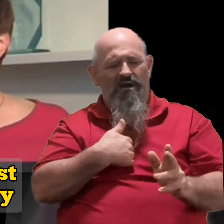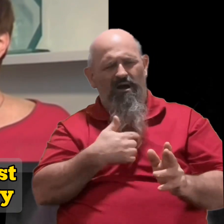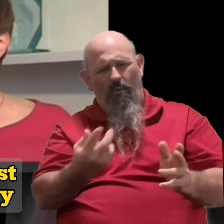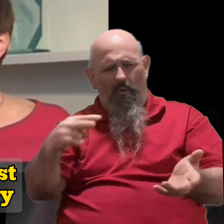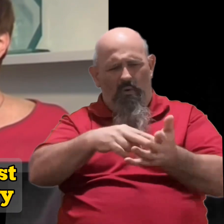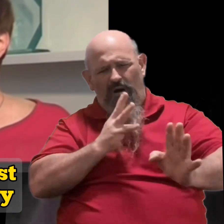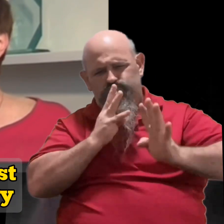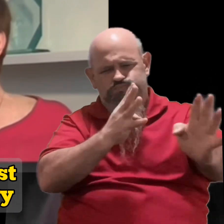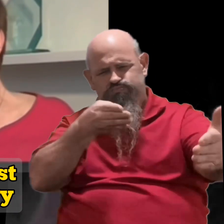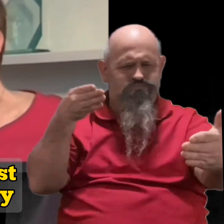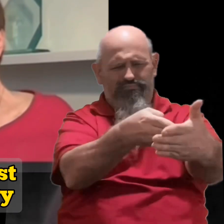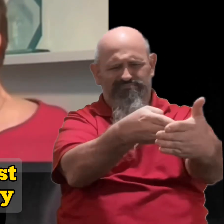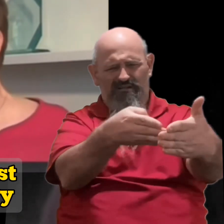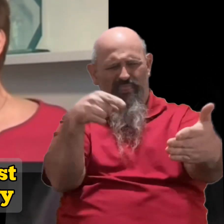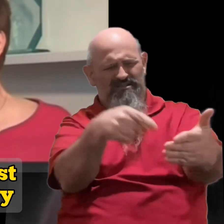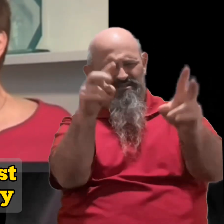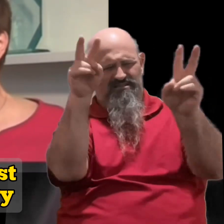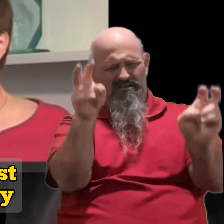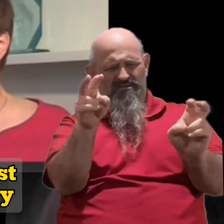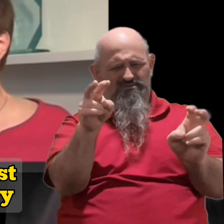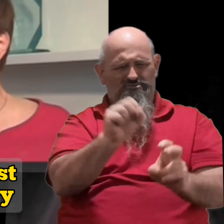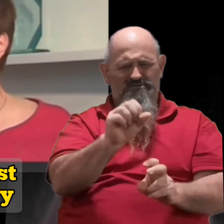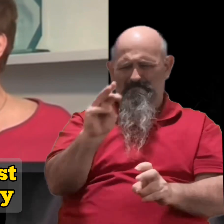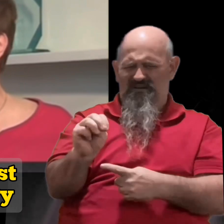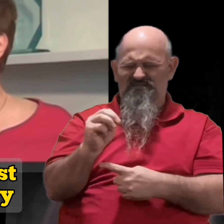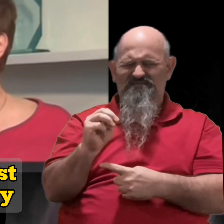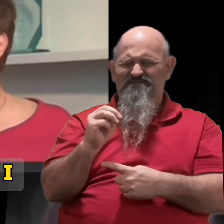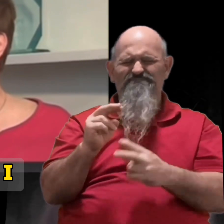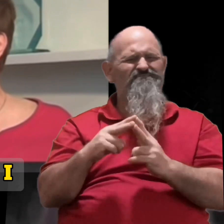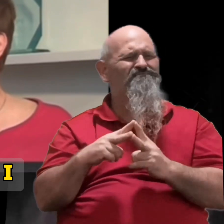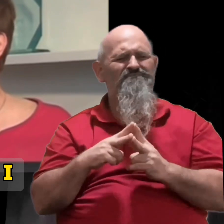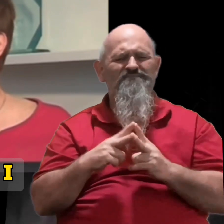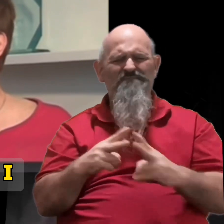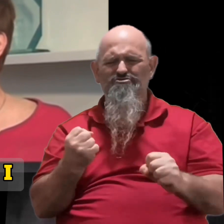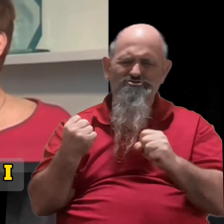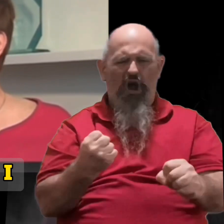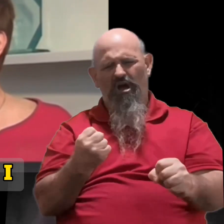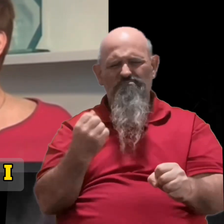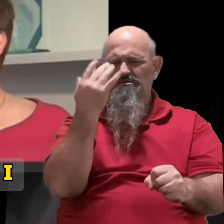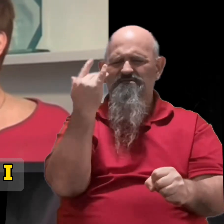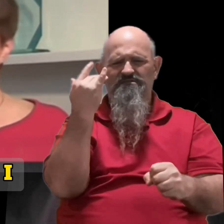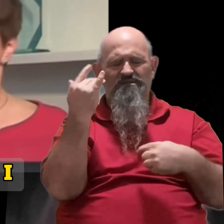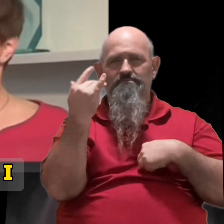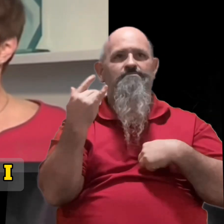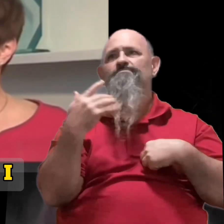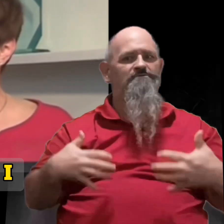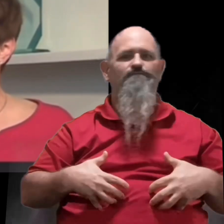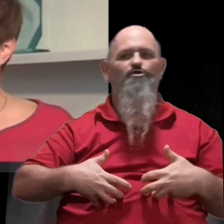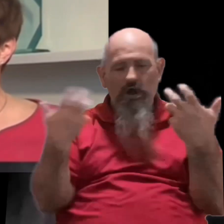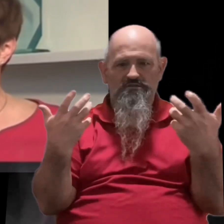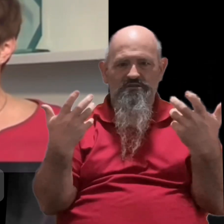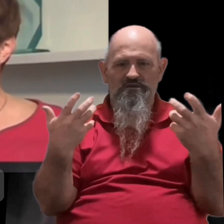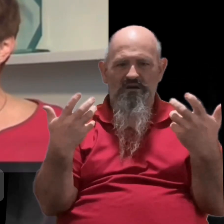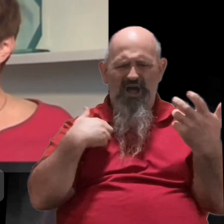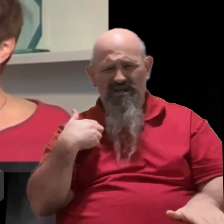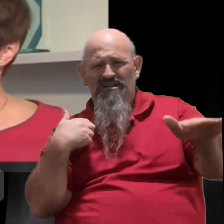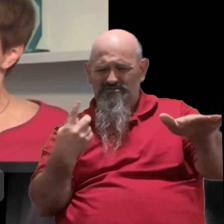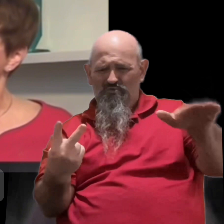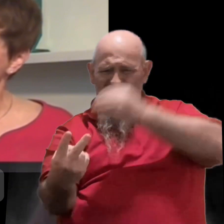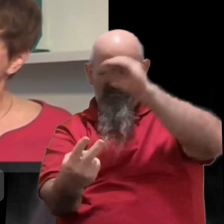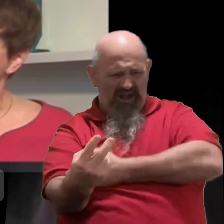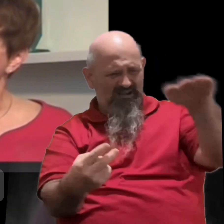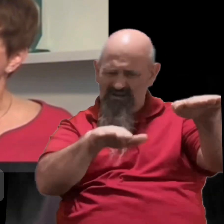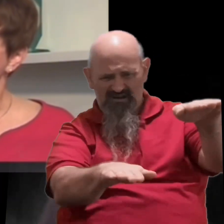And I spoke out against that on the media very, very strongly, because I was furious. I'm raising